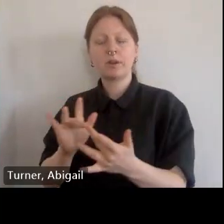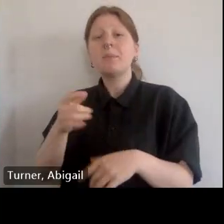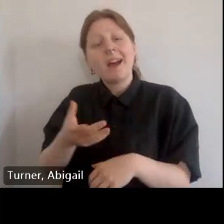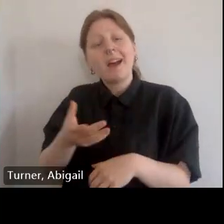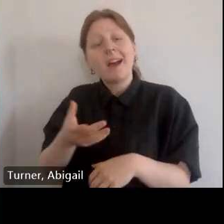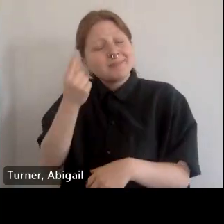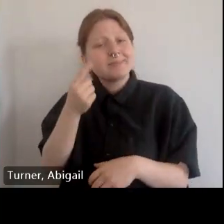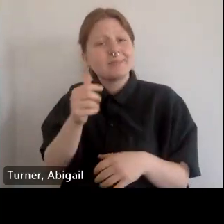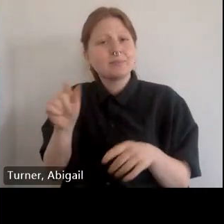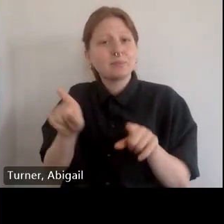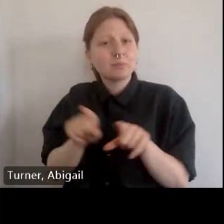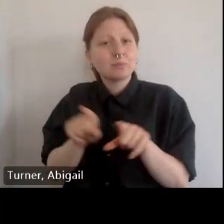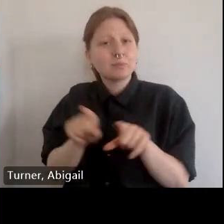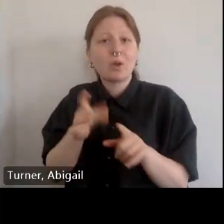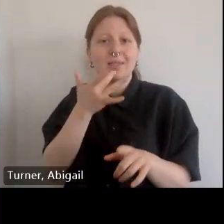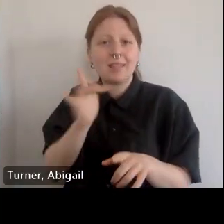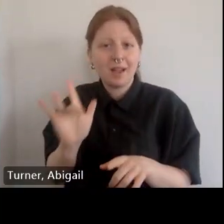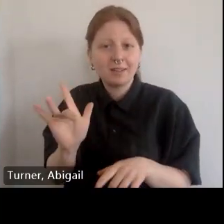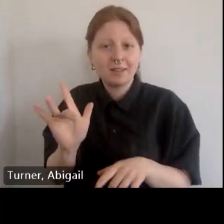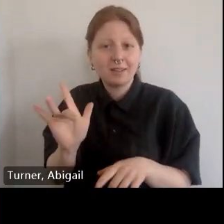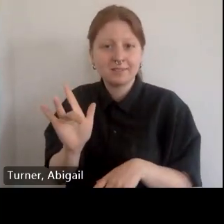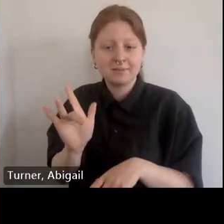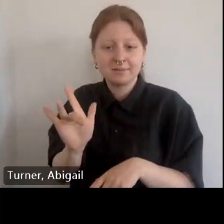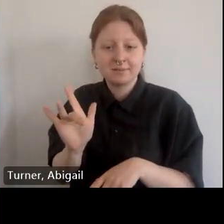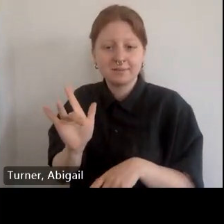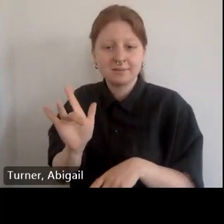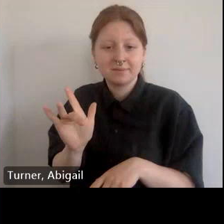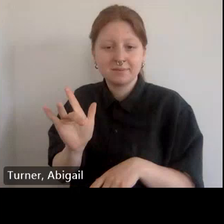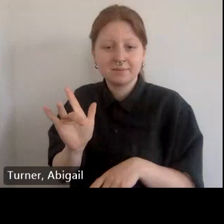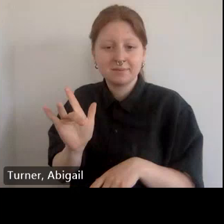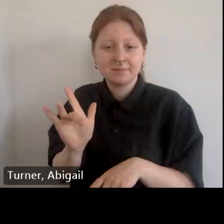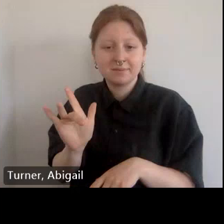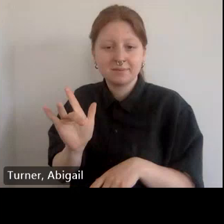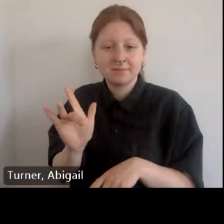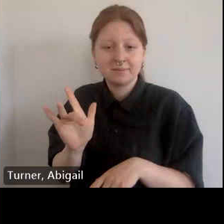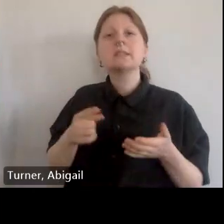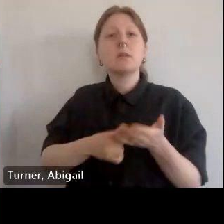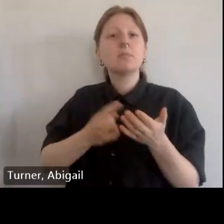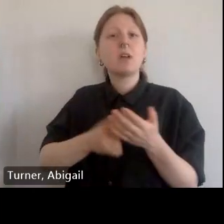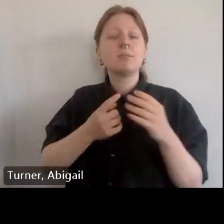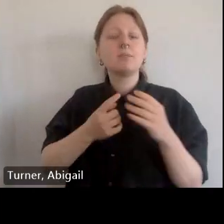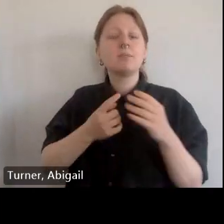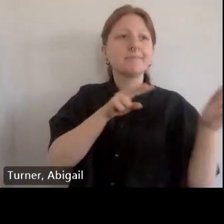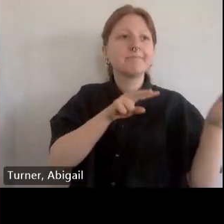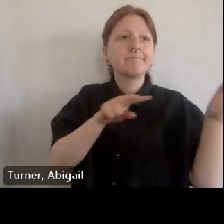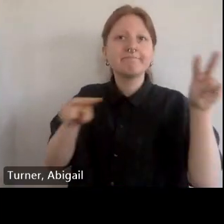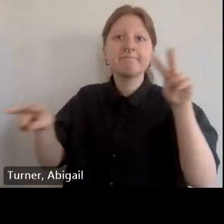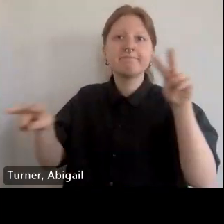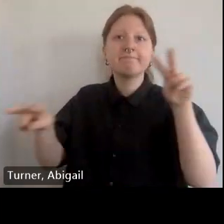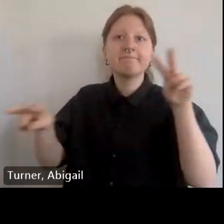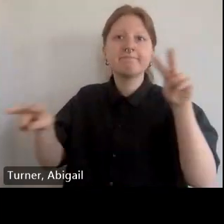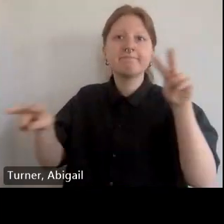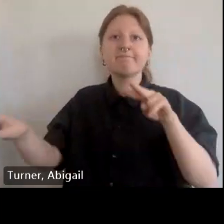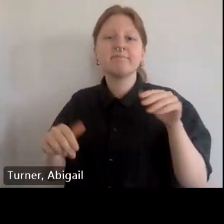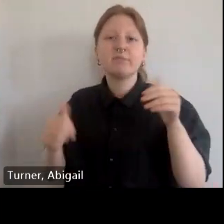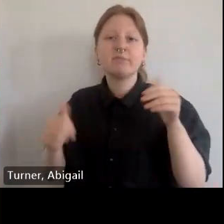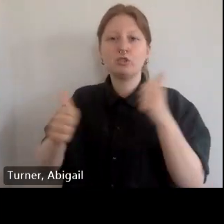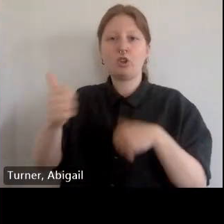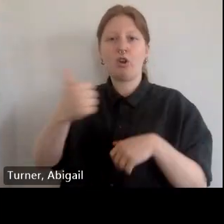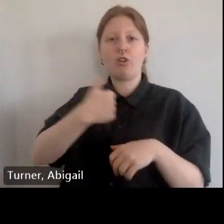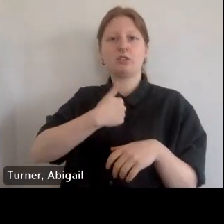think sometimes we tend to look at what other people are doing and judge our success off of others. But sometimes